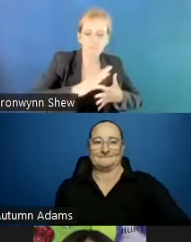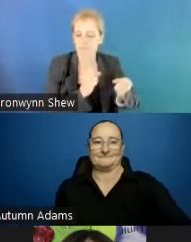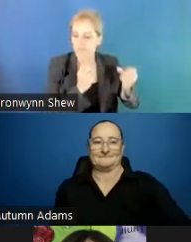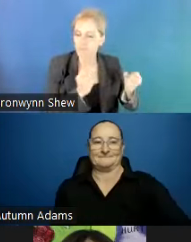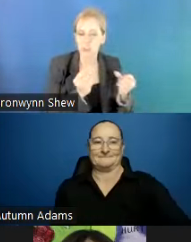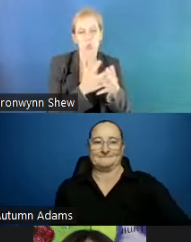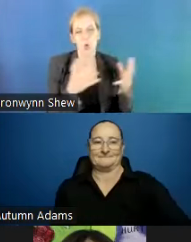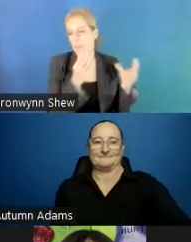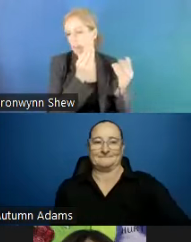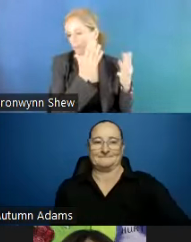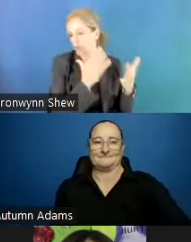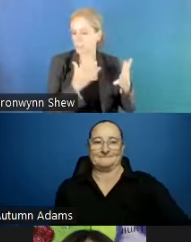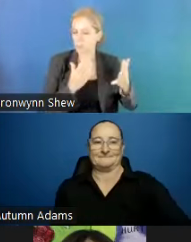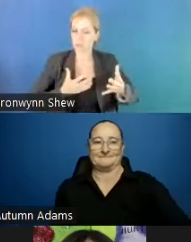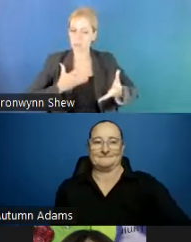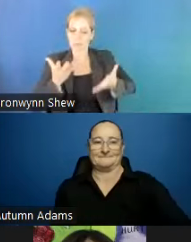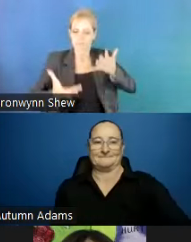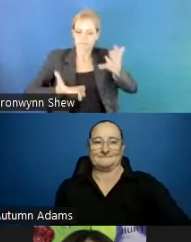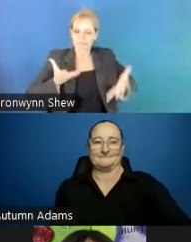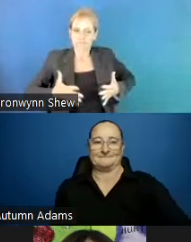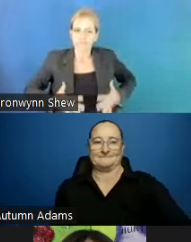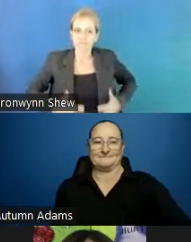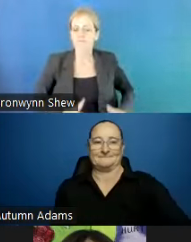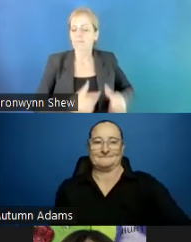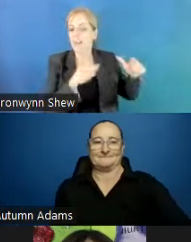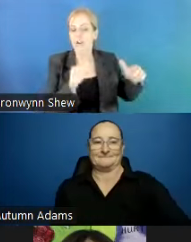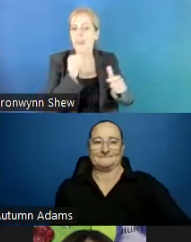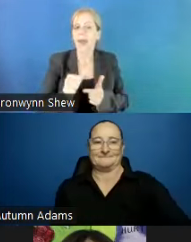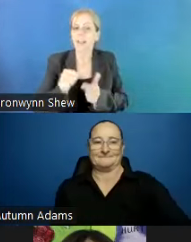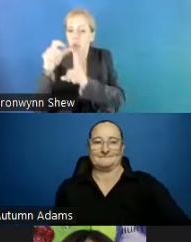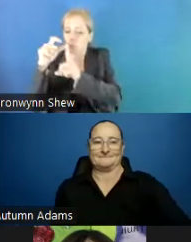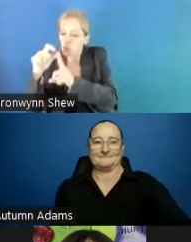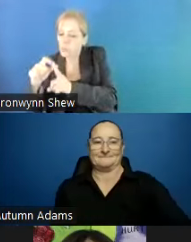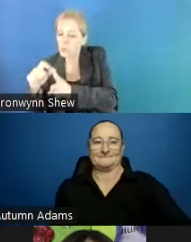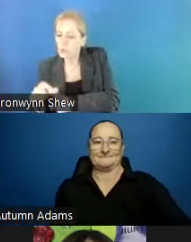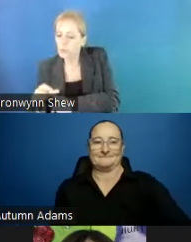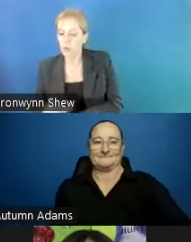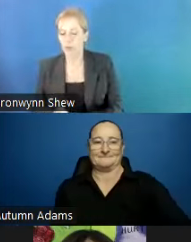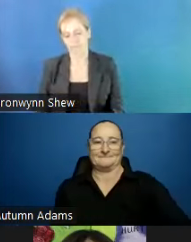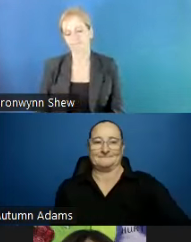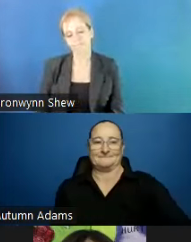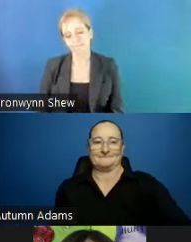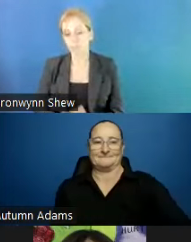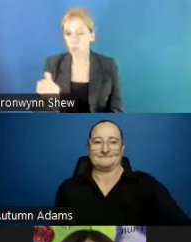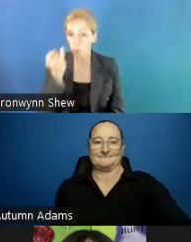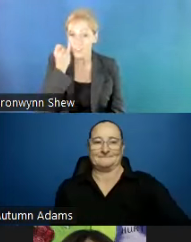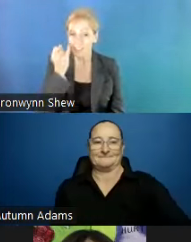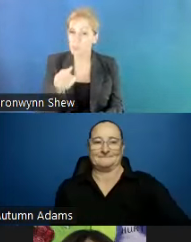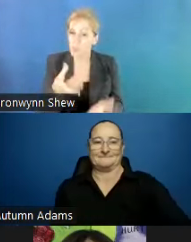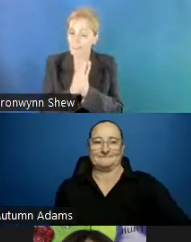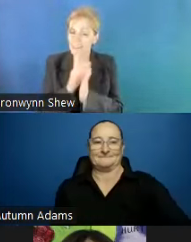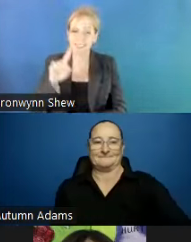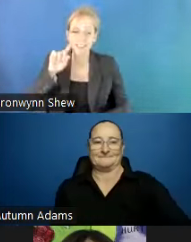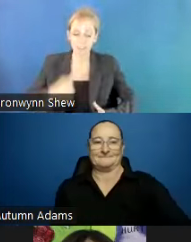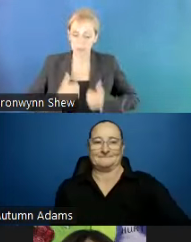is not written in written English. So when you're asking a deaf survivor to write things down,